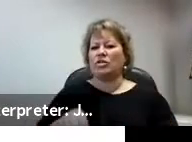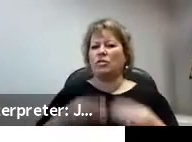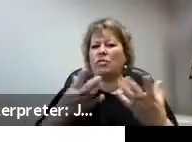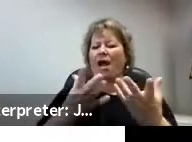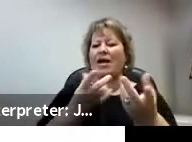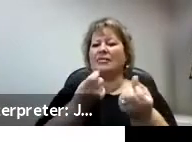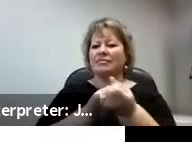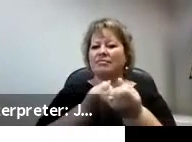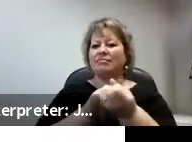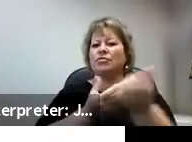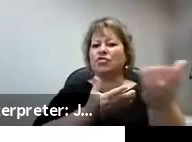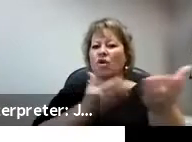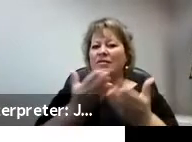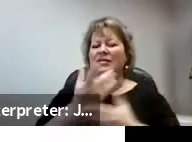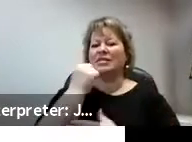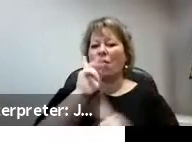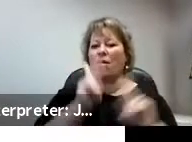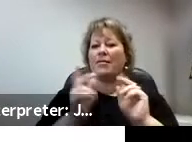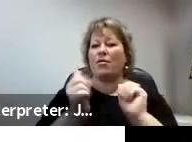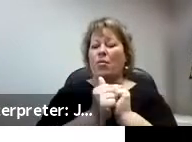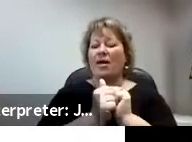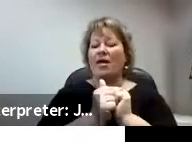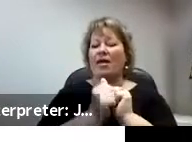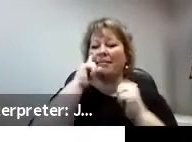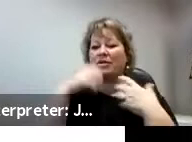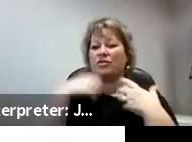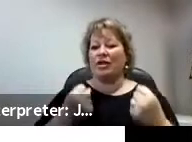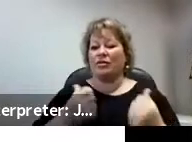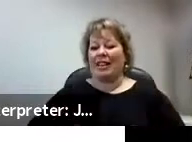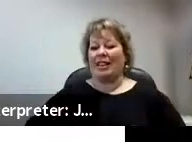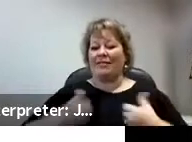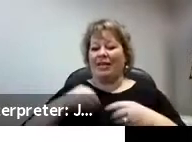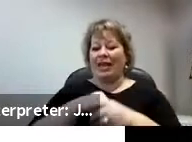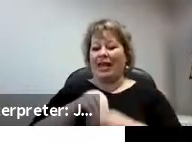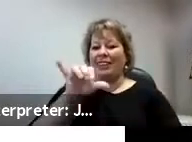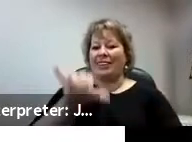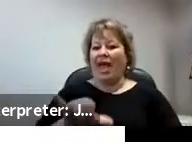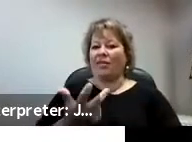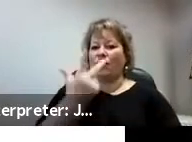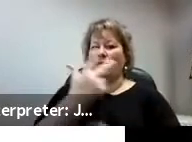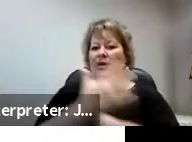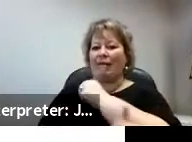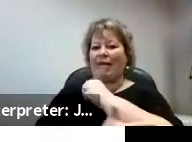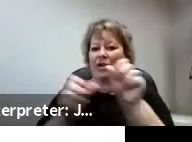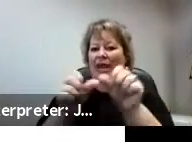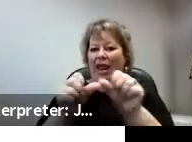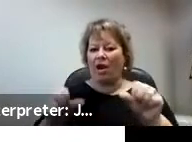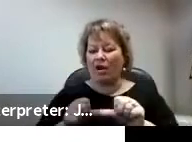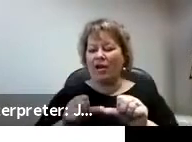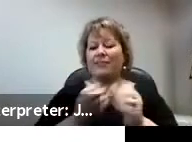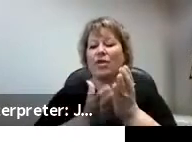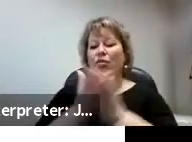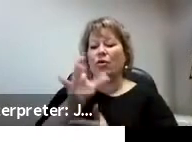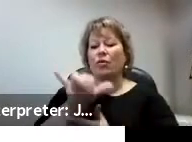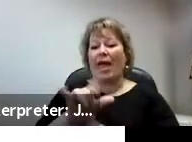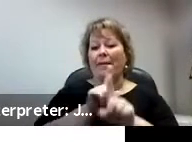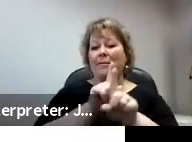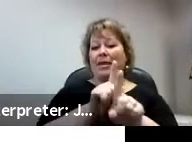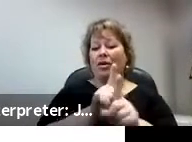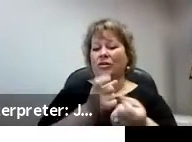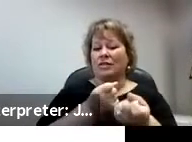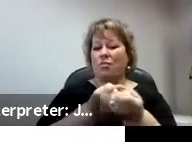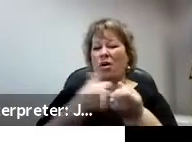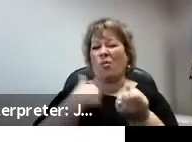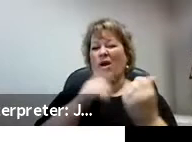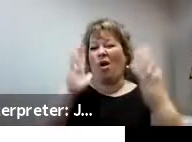mental illness living in one of these 3 counties served by JPS. Through peer supports, we are hopeful that consumers